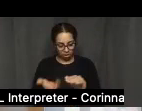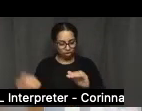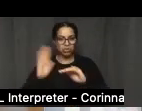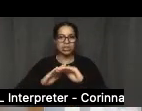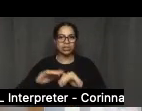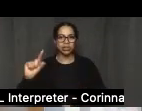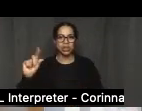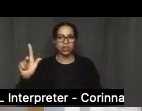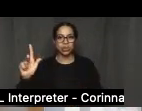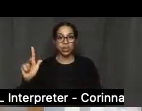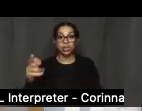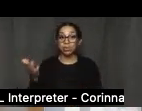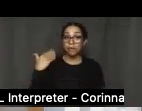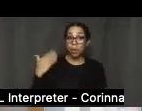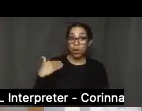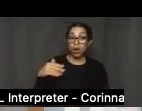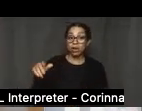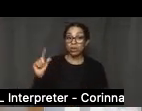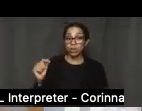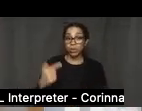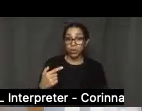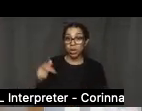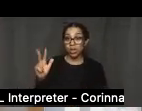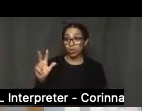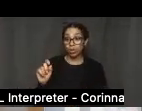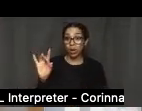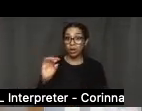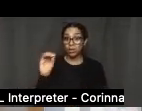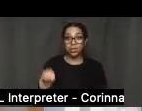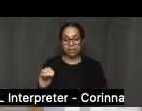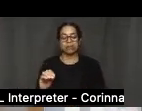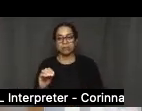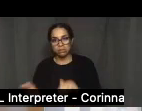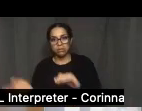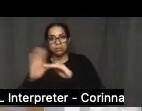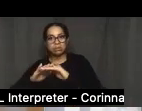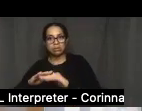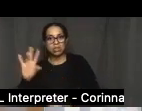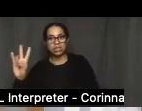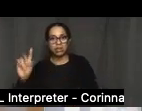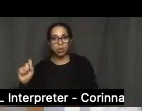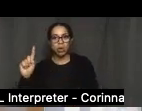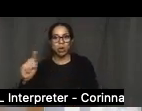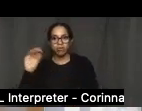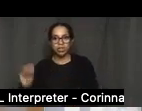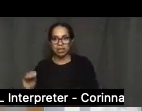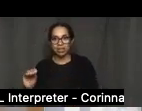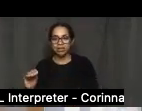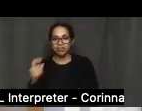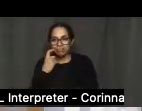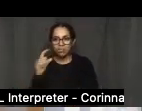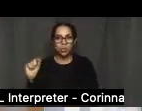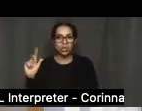from 3.8% in 21 to 7.1% in 2023. So just under